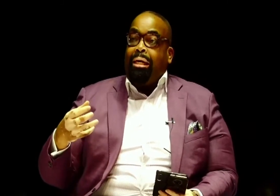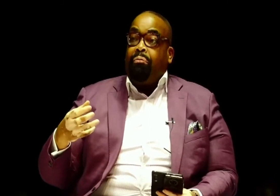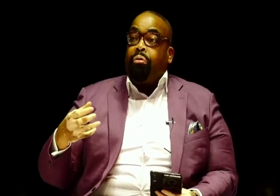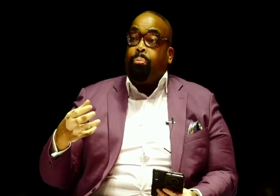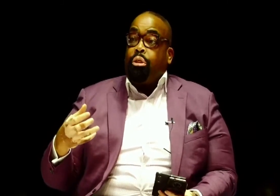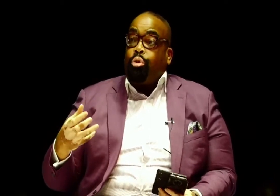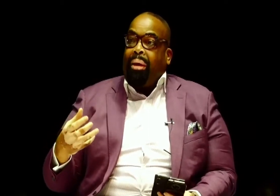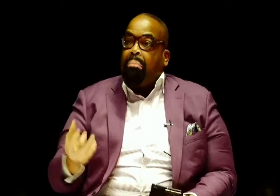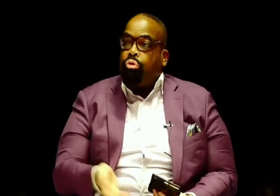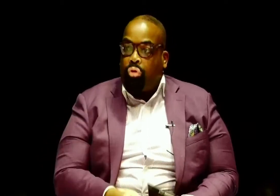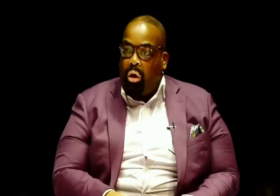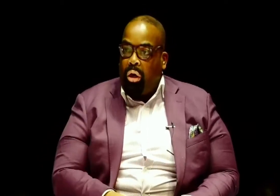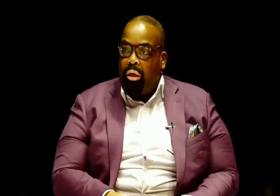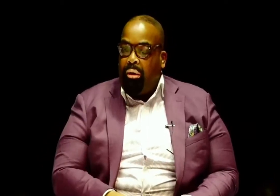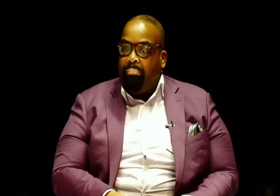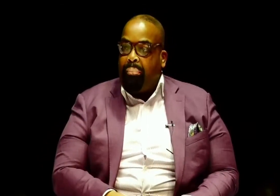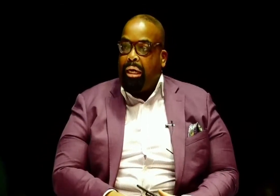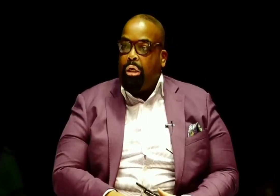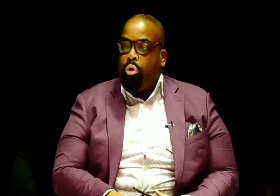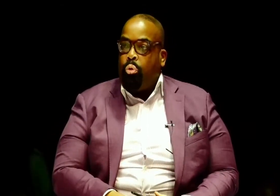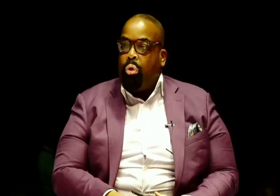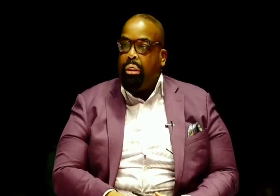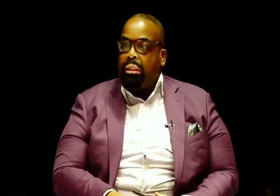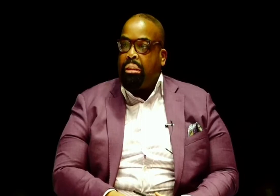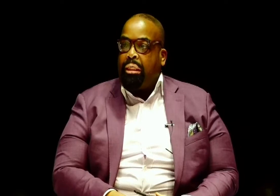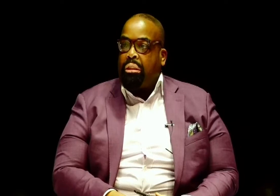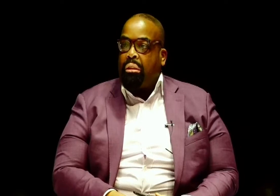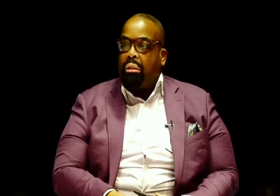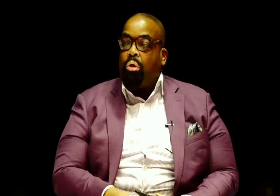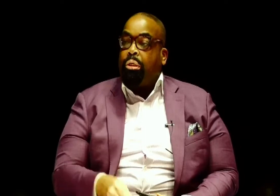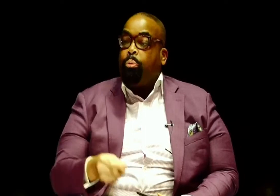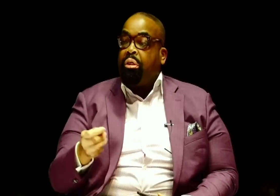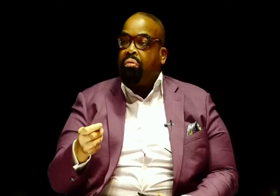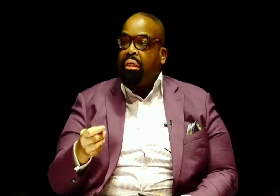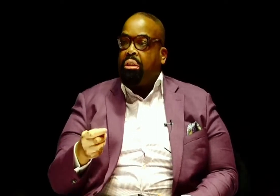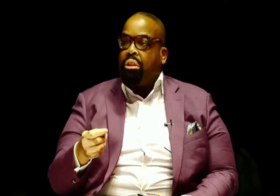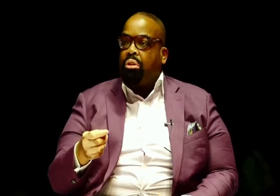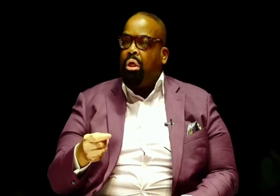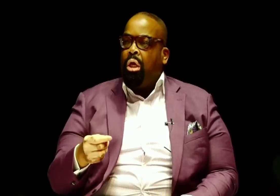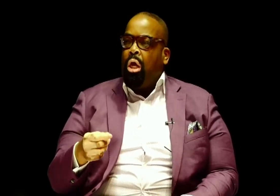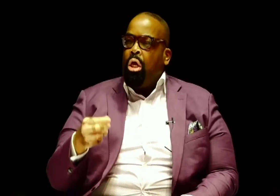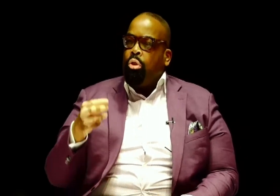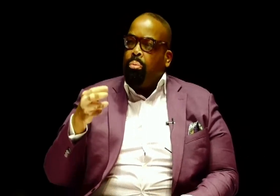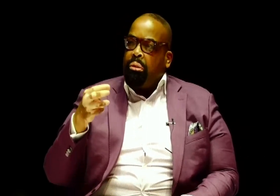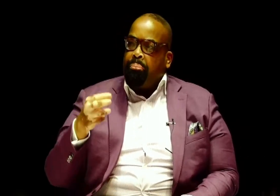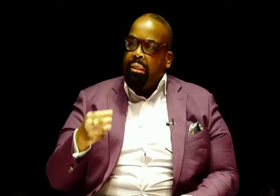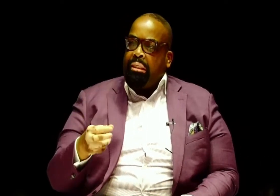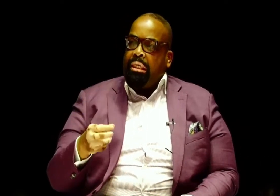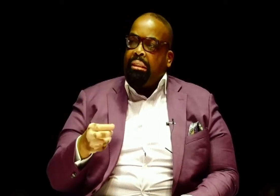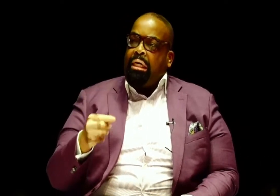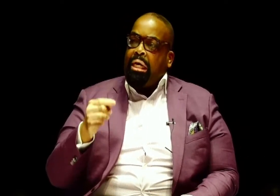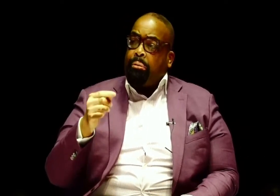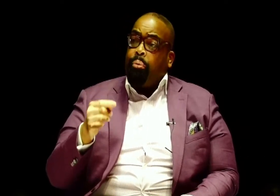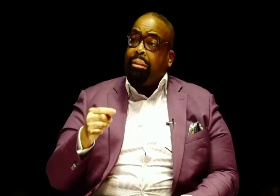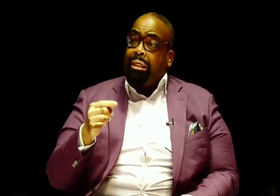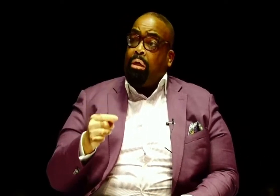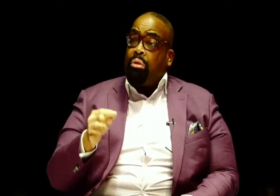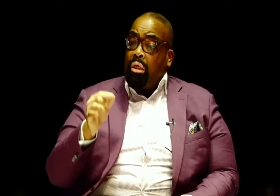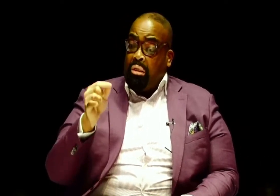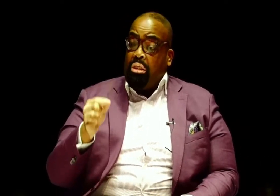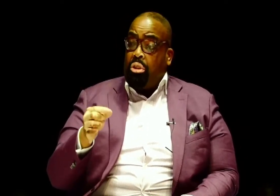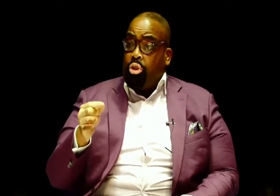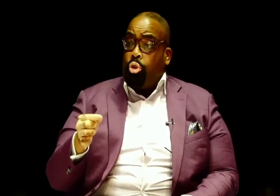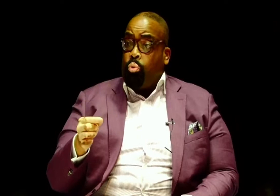you can't allow for the process to be hamstrung by a new legislation or new piece of legislation. So Mr. President has pointed